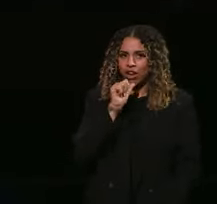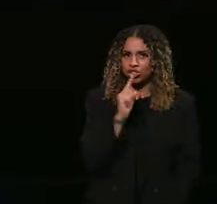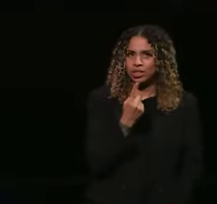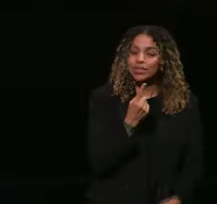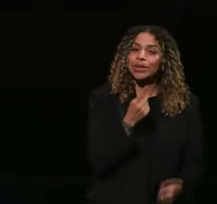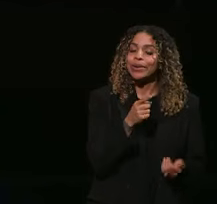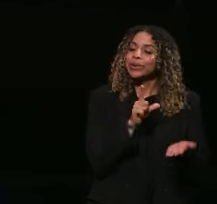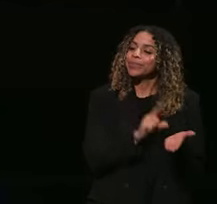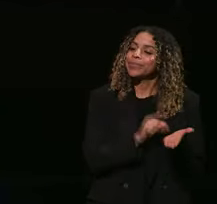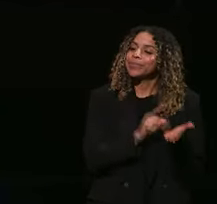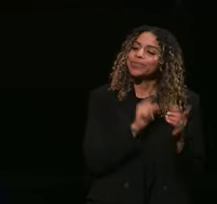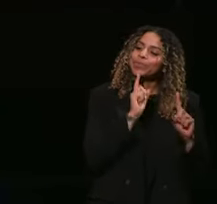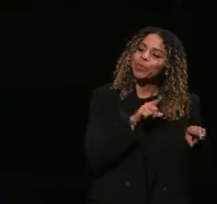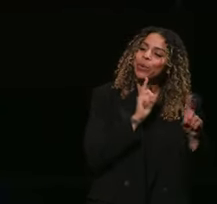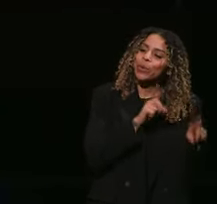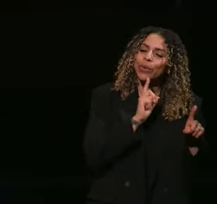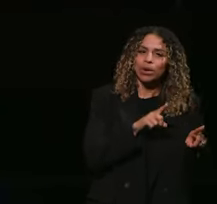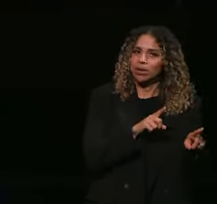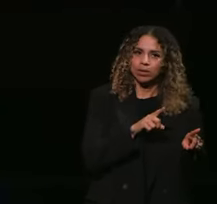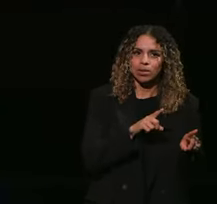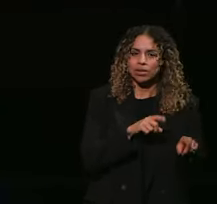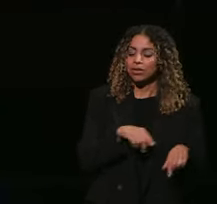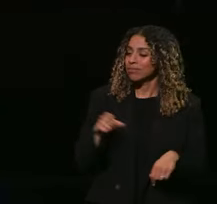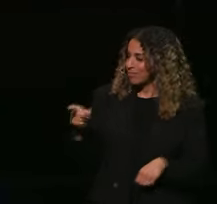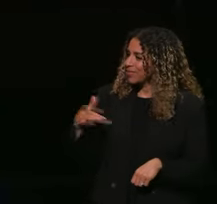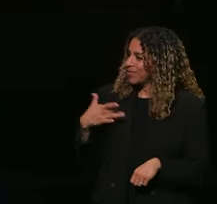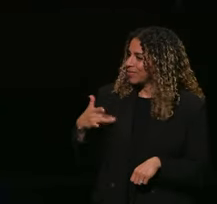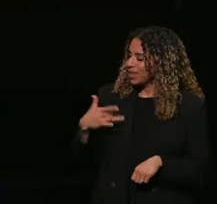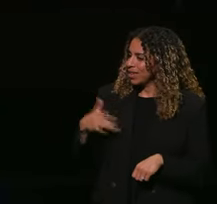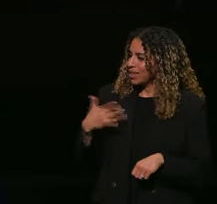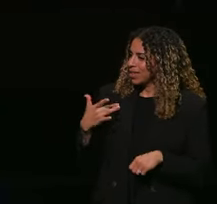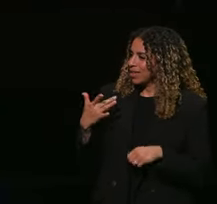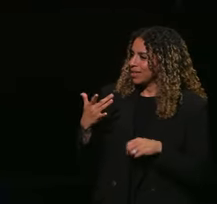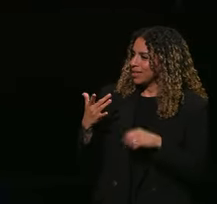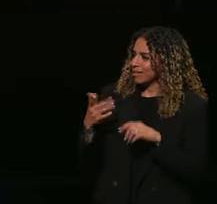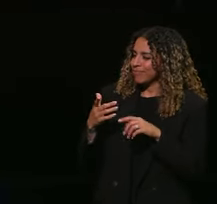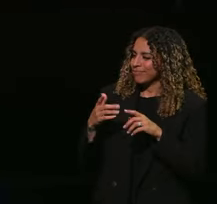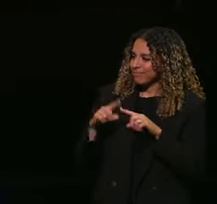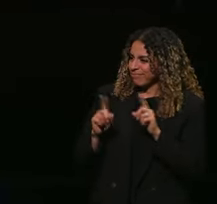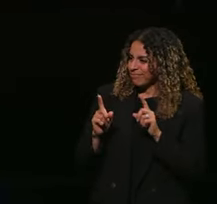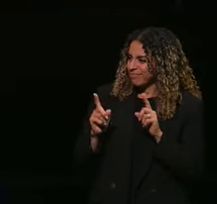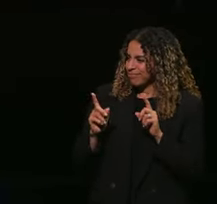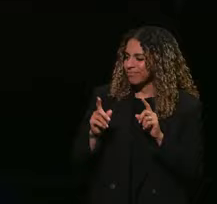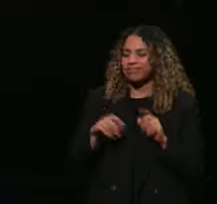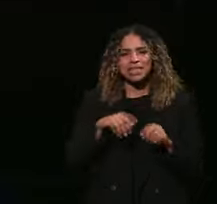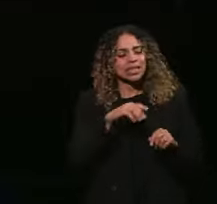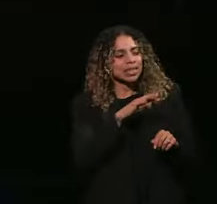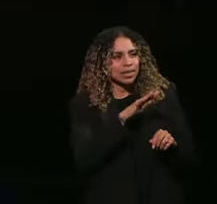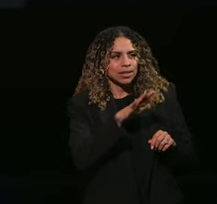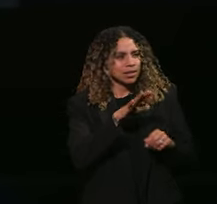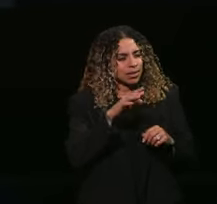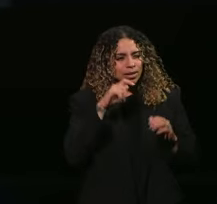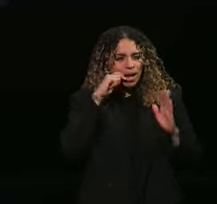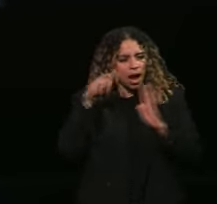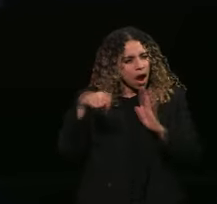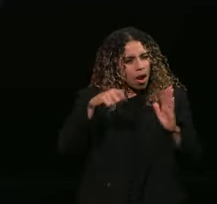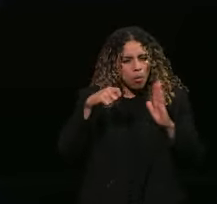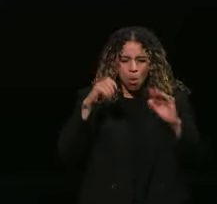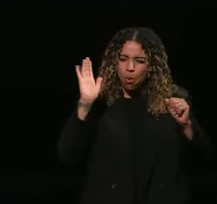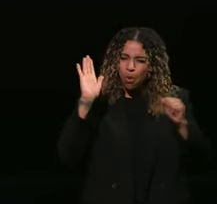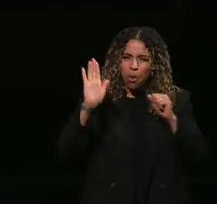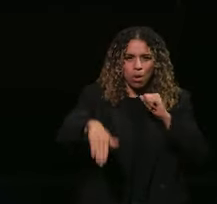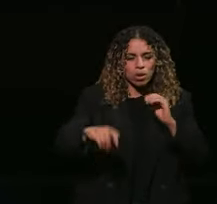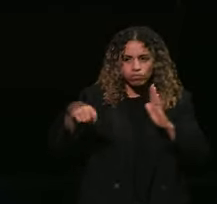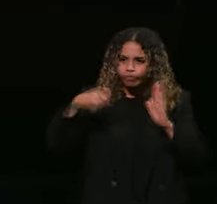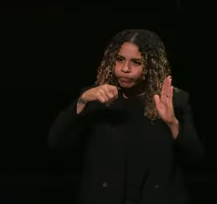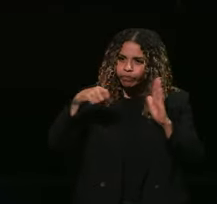differences of media, right? And he was turning his camera off never less frequently. Yeah. Keeping it rolling more. And